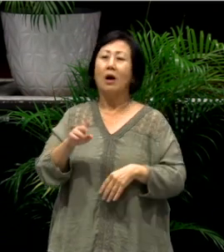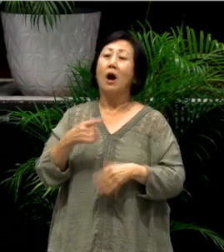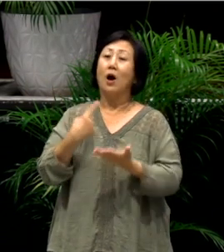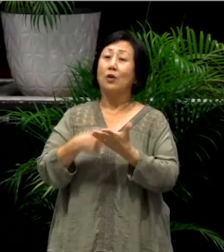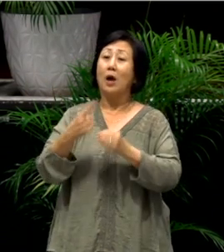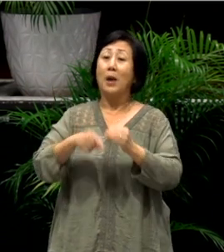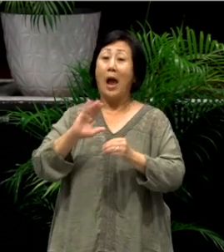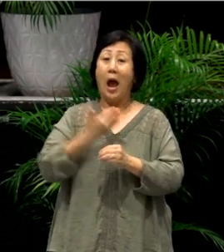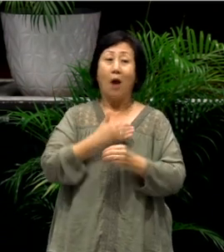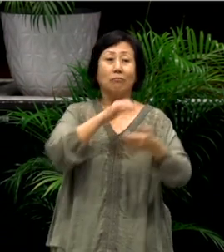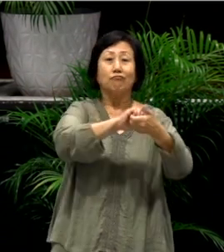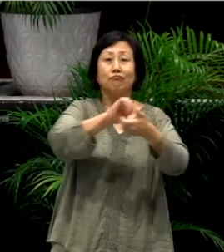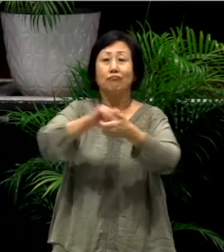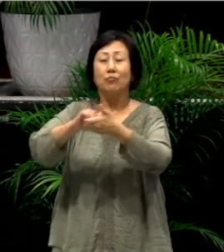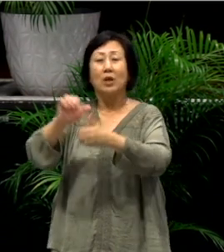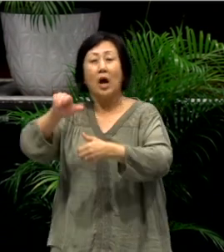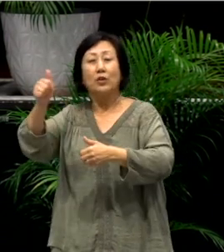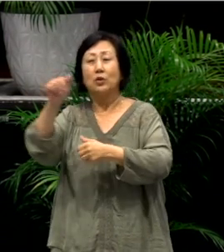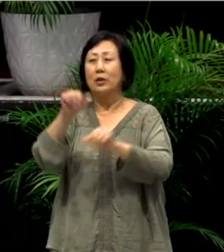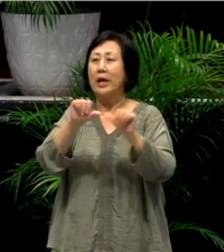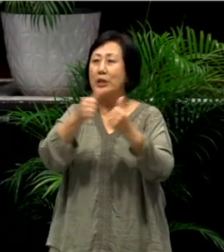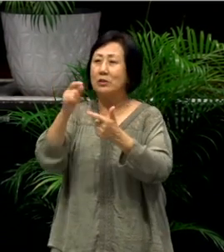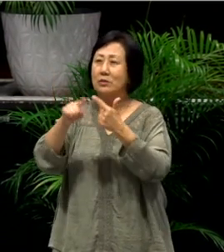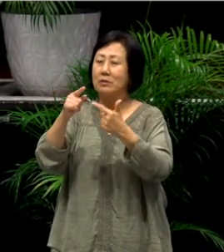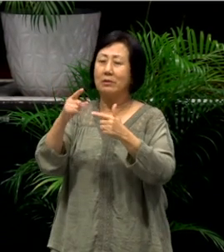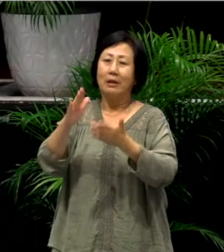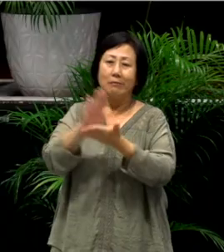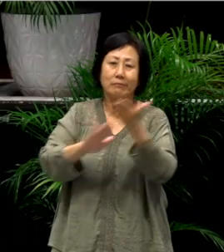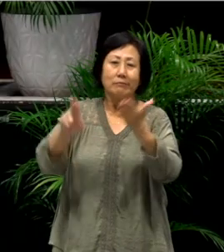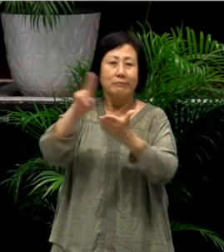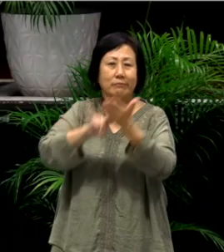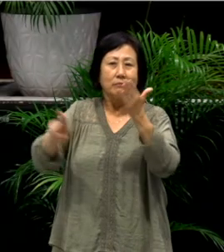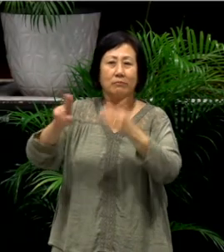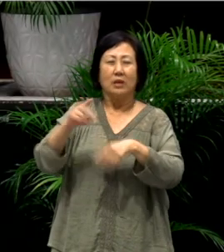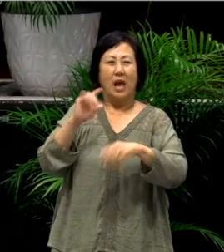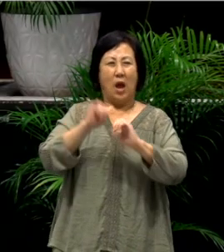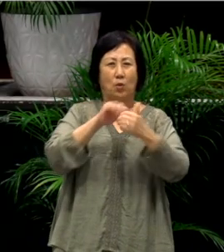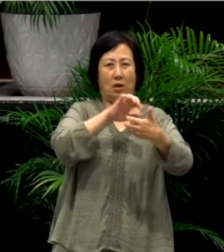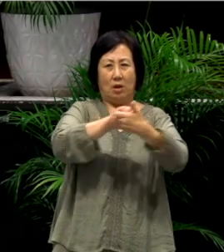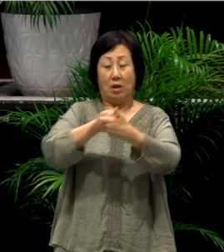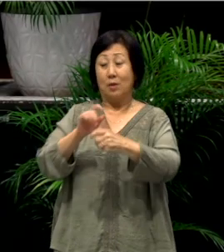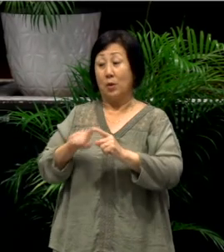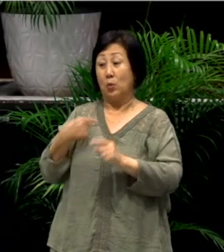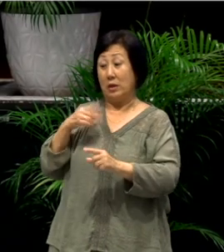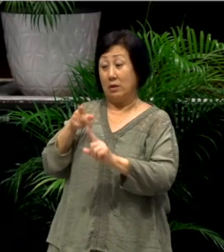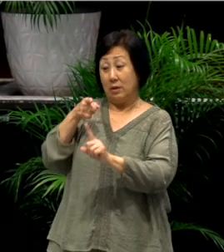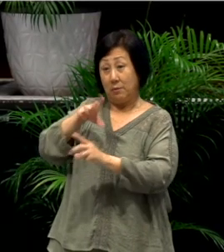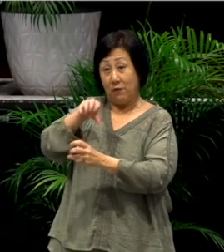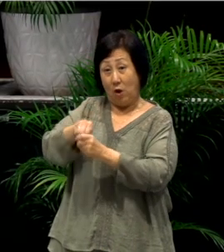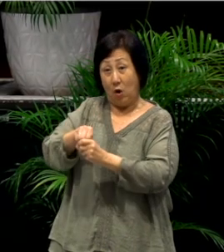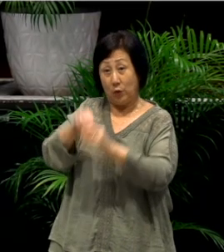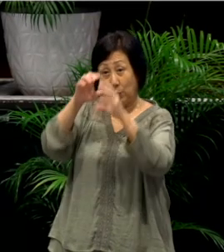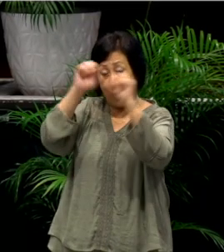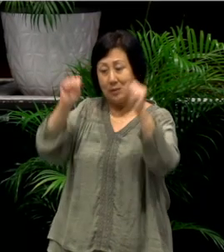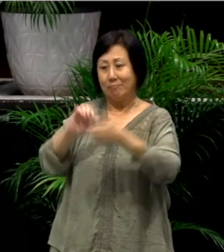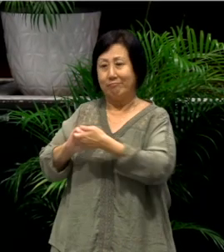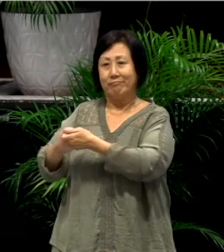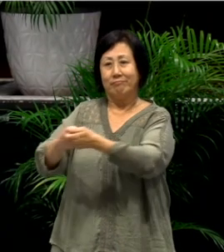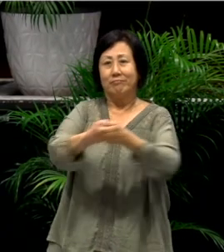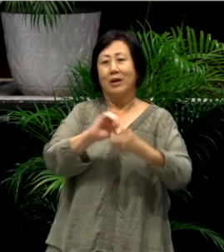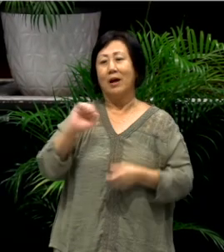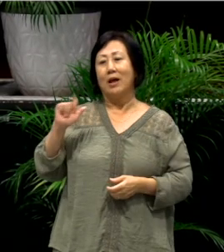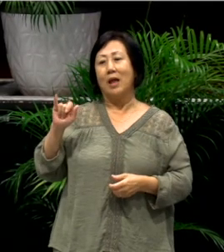with other agencies of higher education. But we have been particularly involved with the President's Alliance on